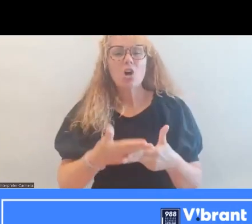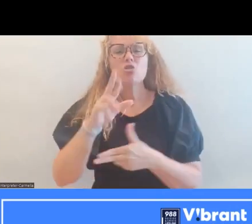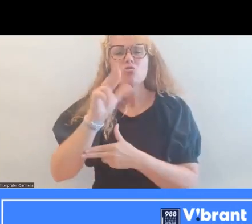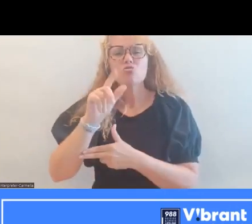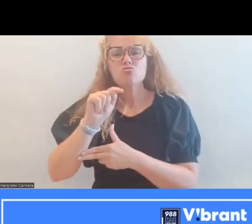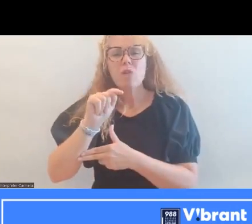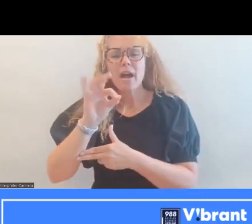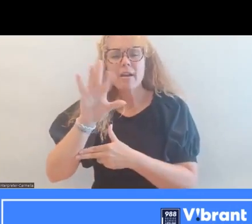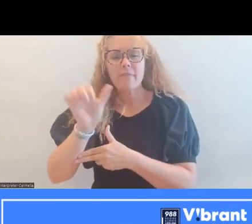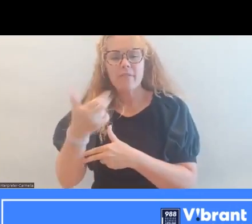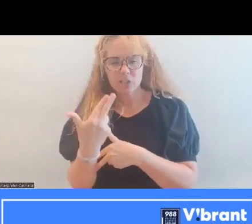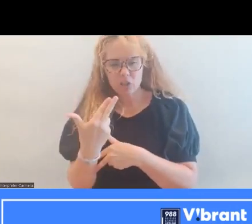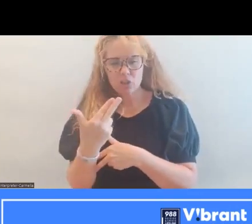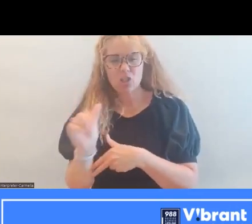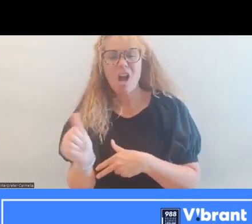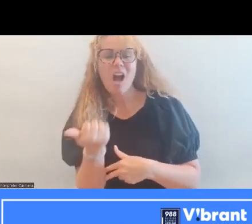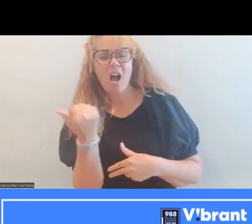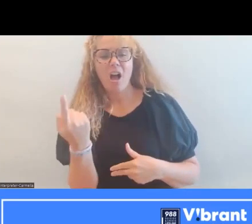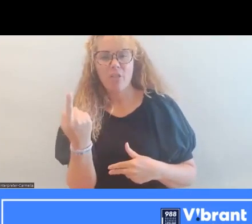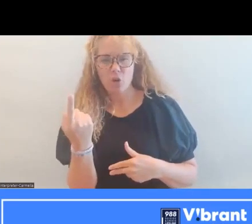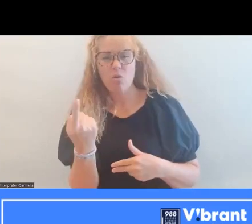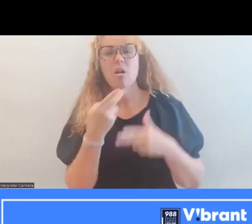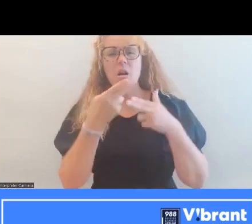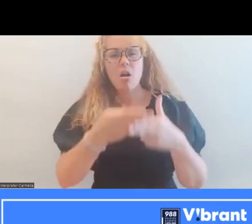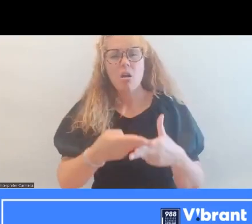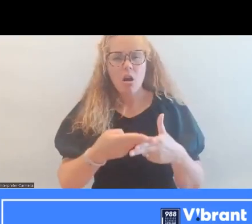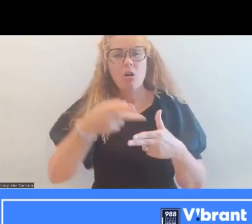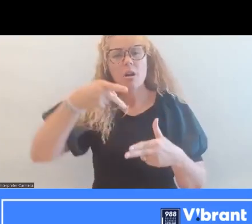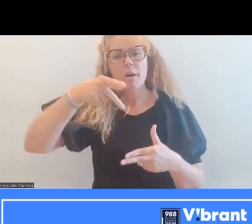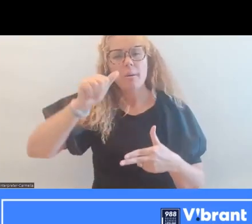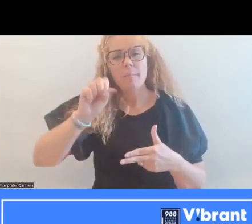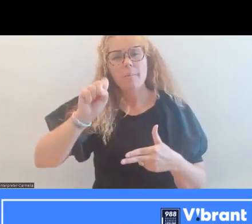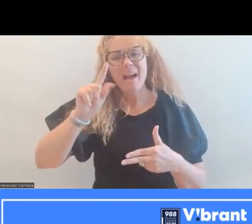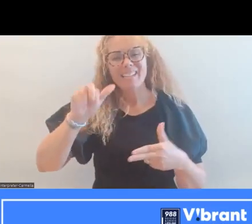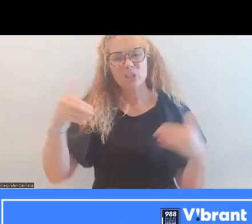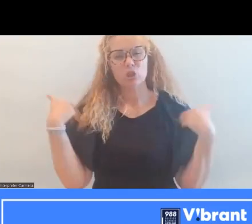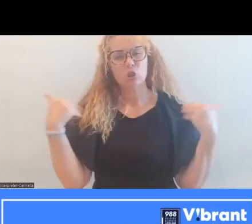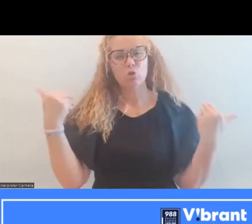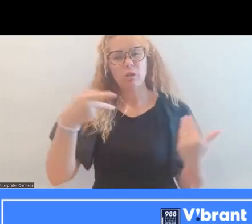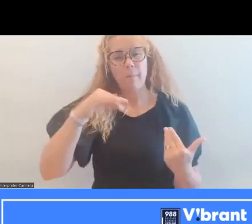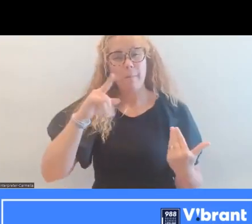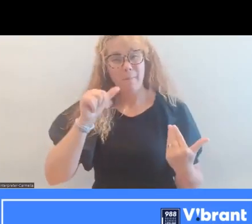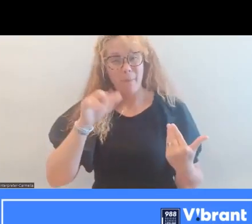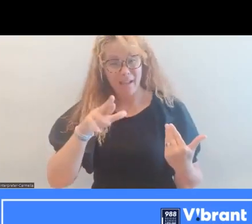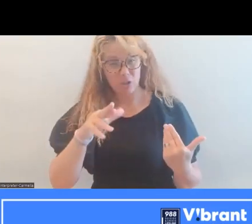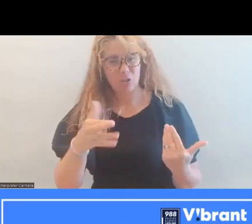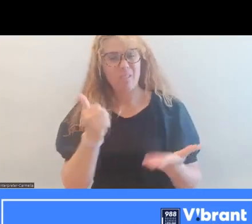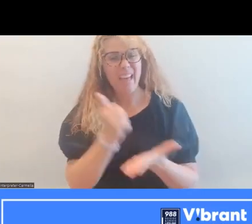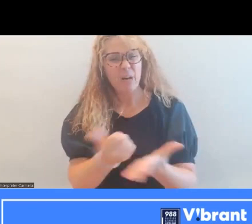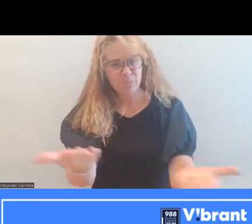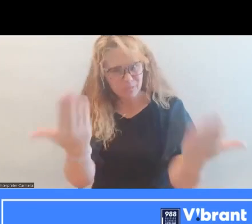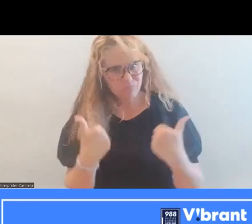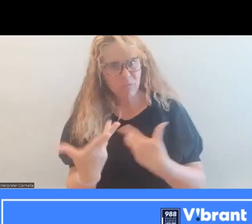And in another one, they have a youth pastor that gets them involved with